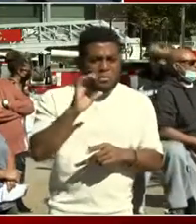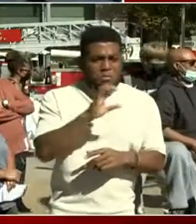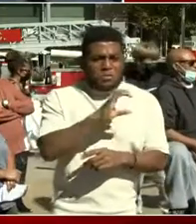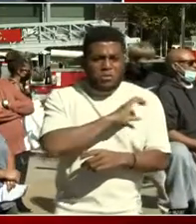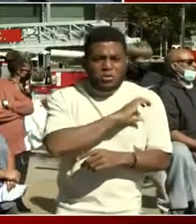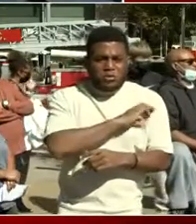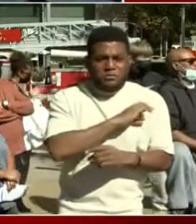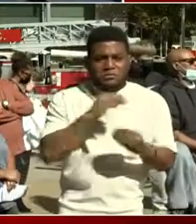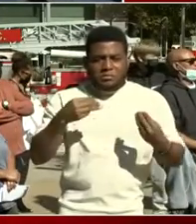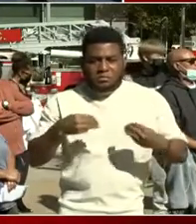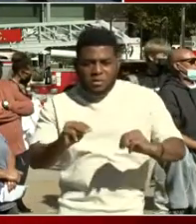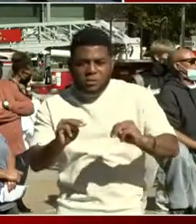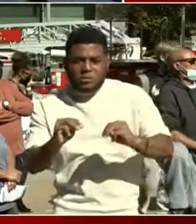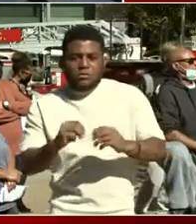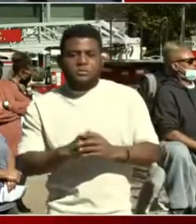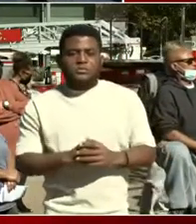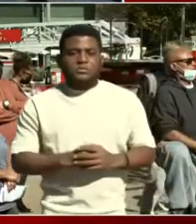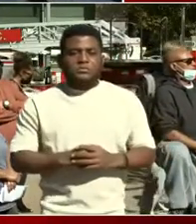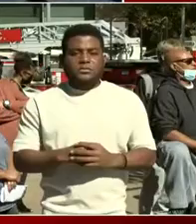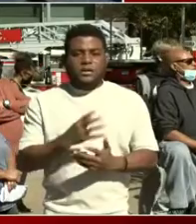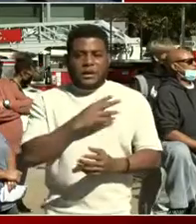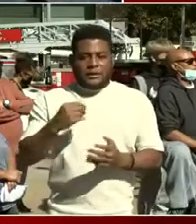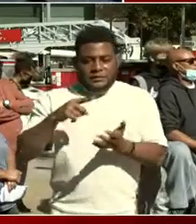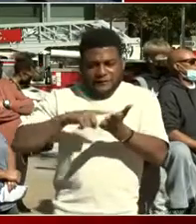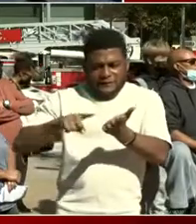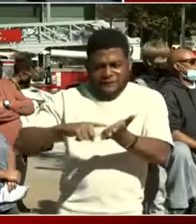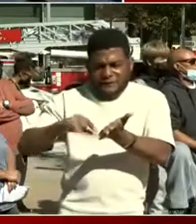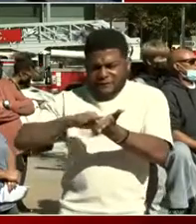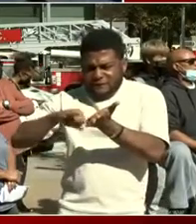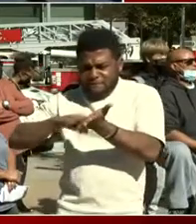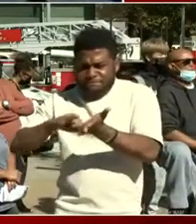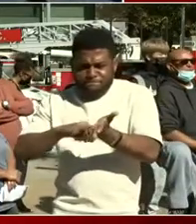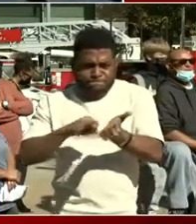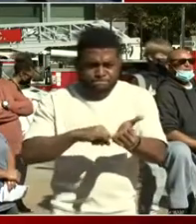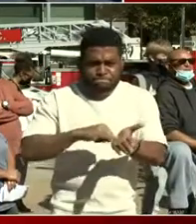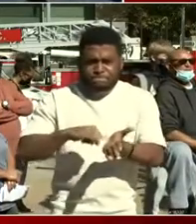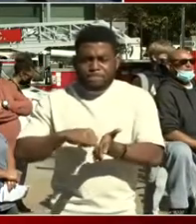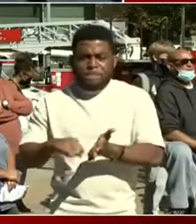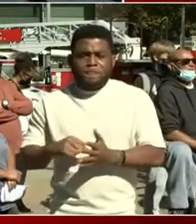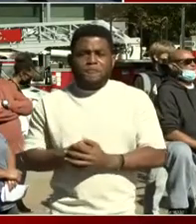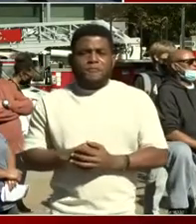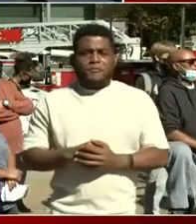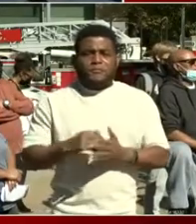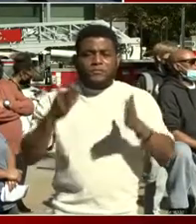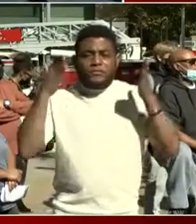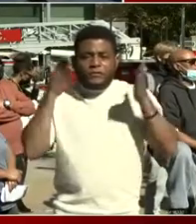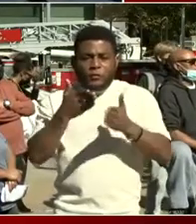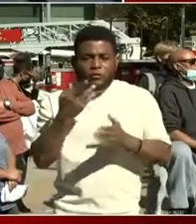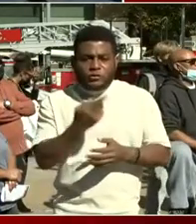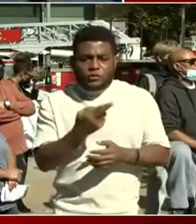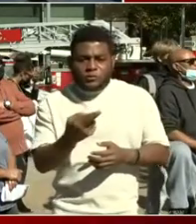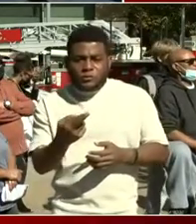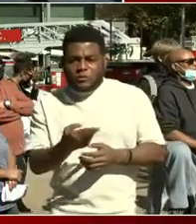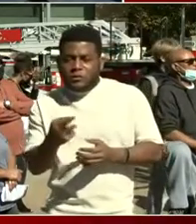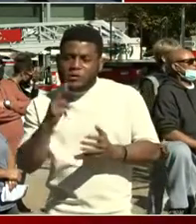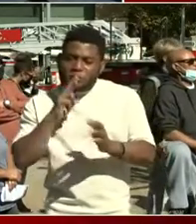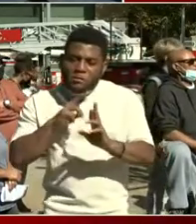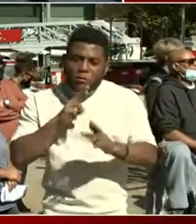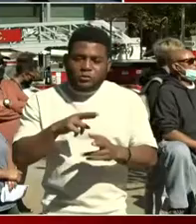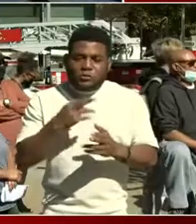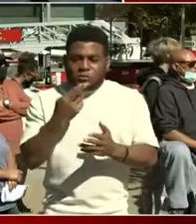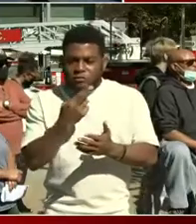proactively, as well as in the investigation of reported crime, focusing our resources on repeat violent offenders